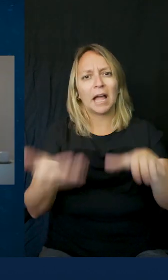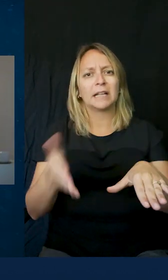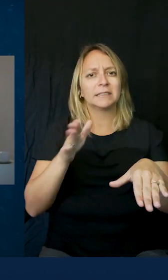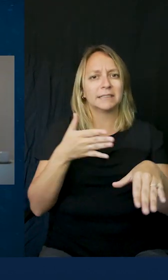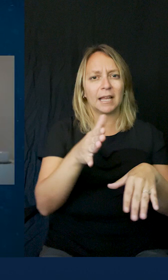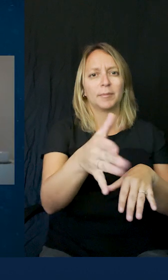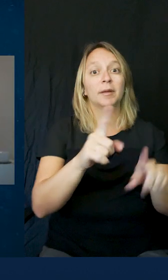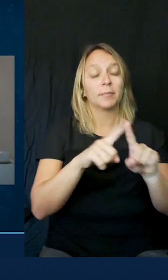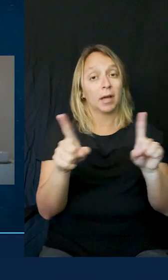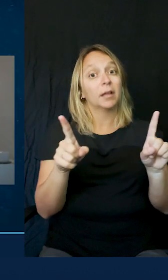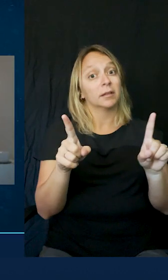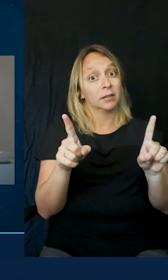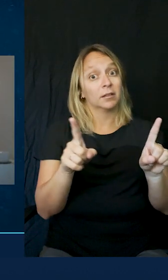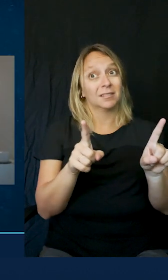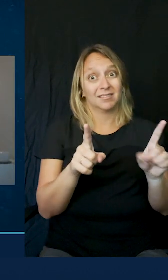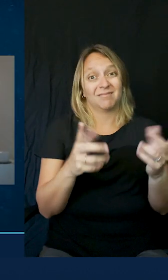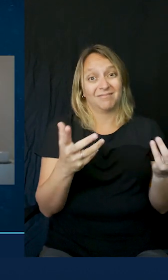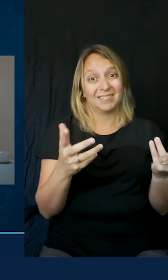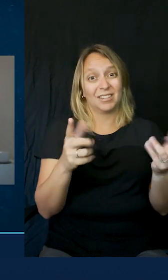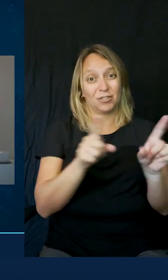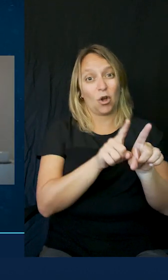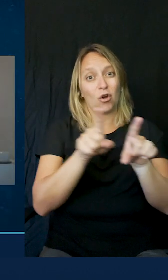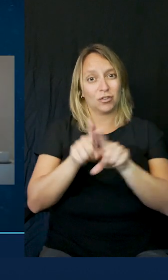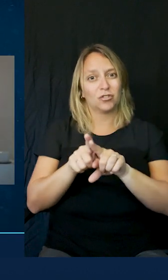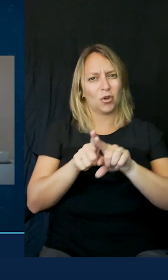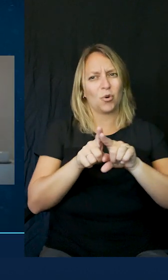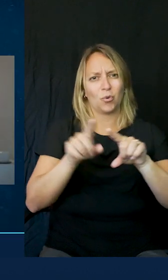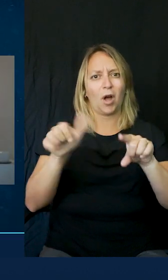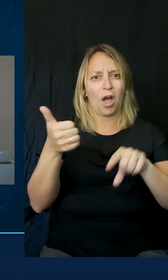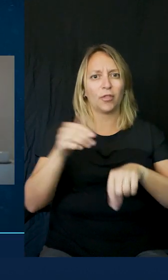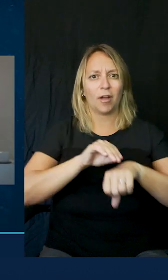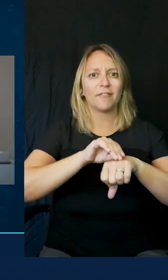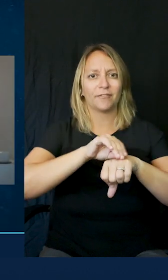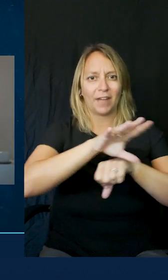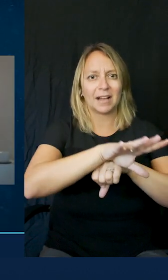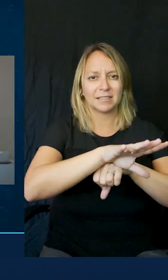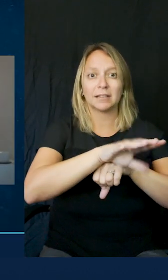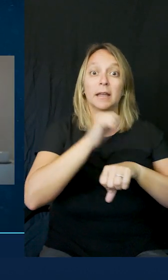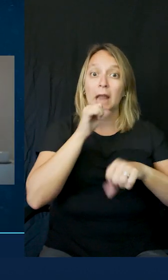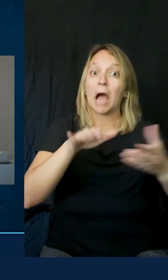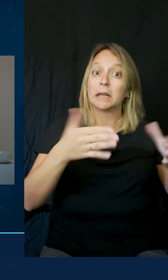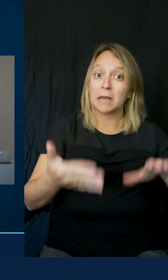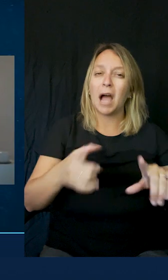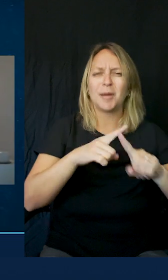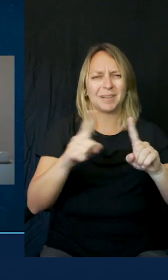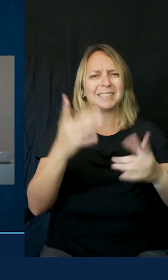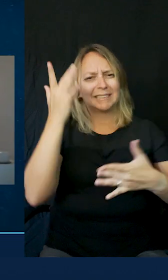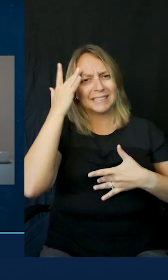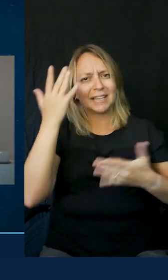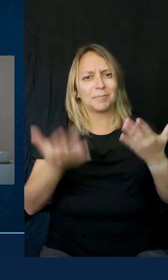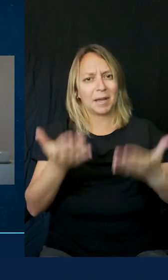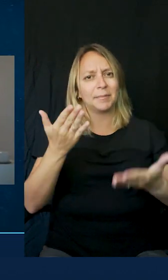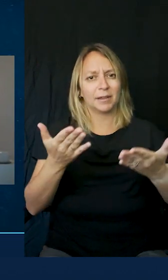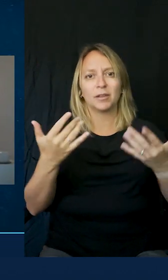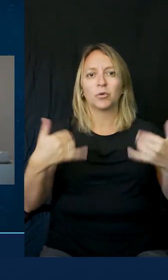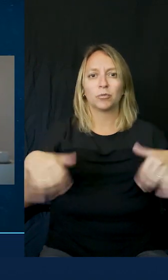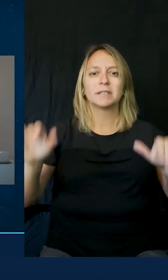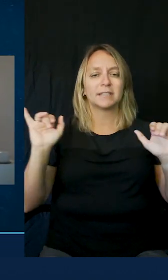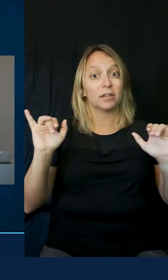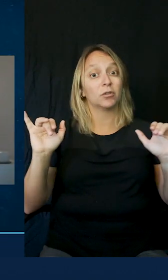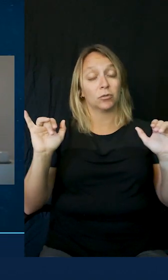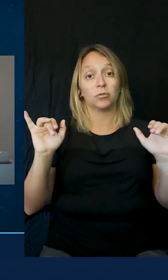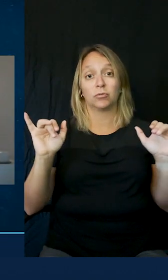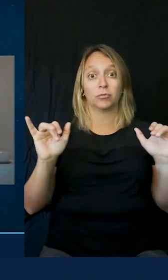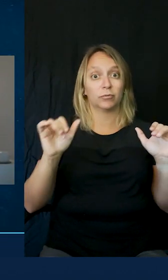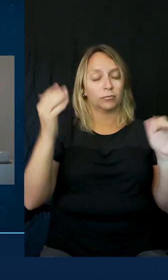to be effects at sublethal levels, and it just made me think that we're probably even still underestimating the